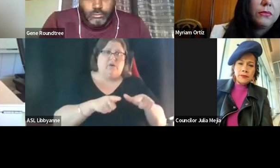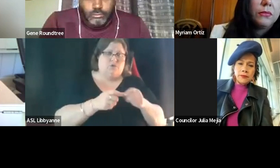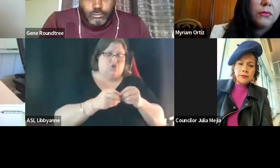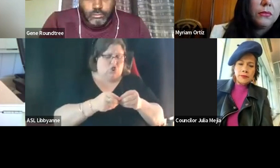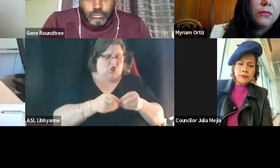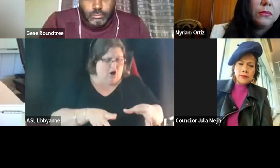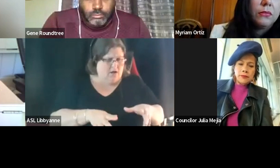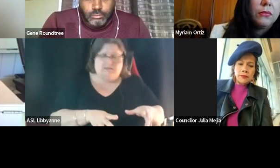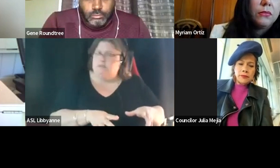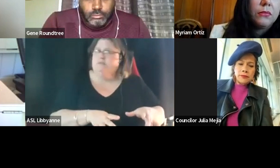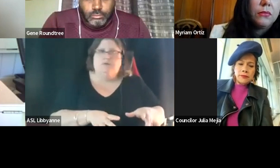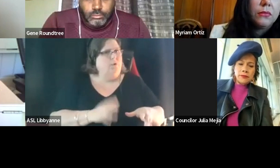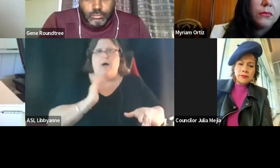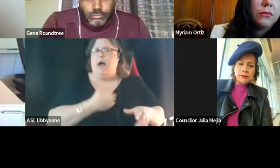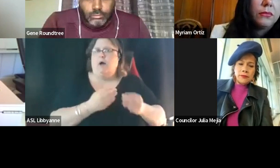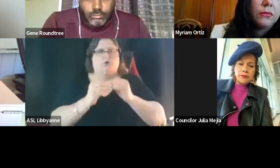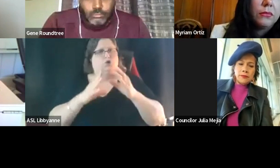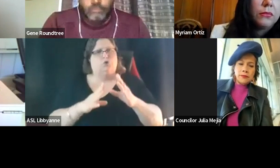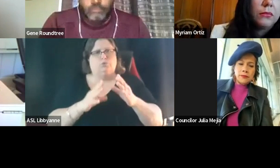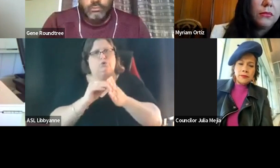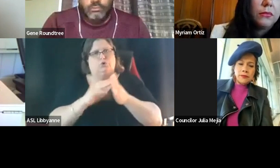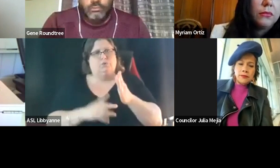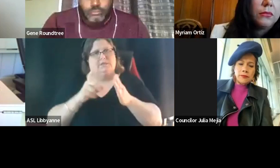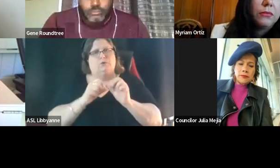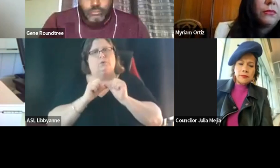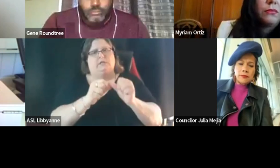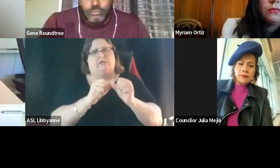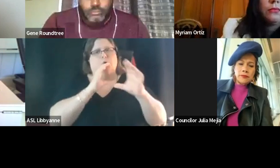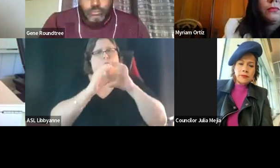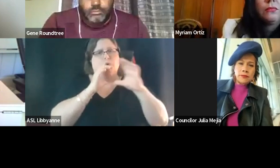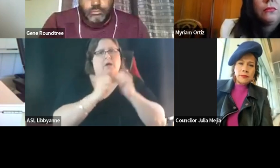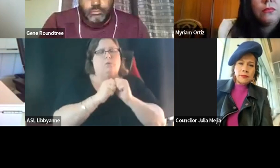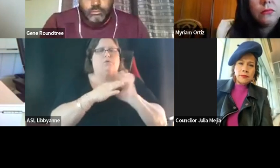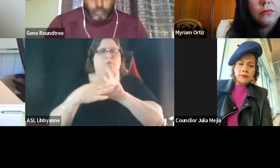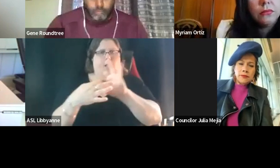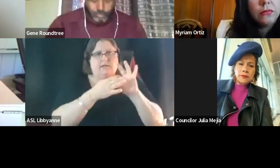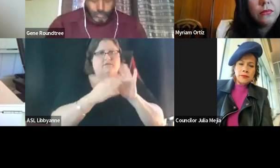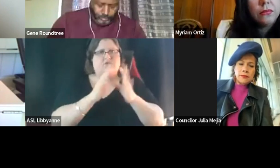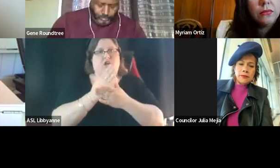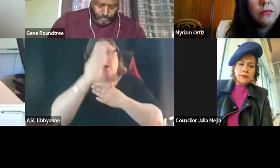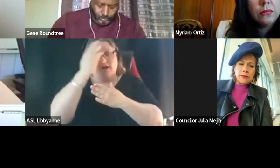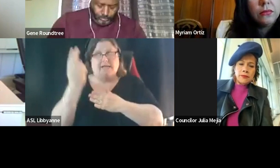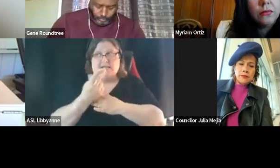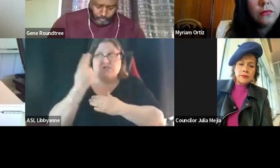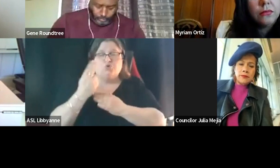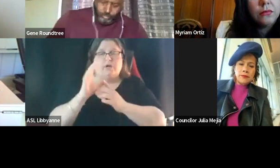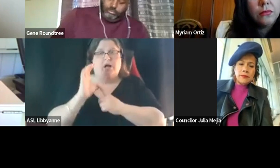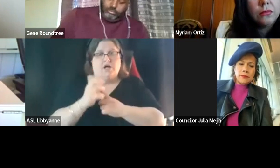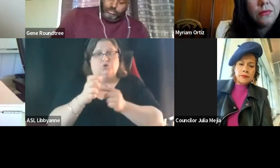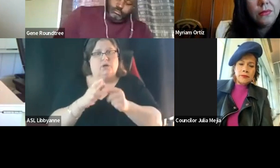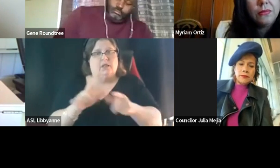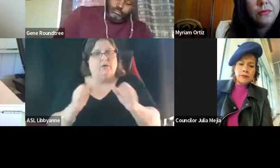will still be able to communicate with relatives and share their histories, culture, and language with